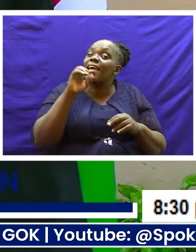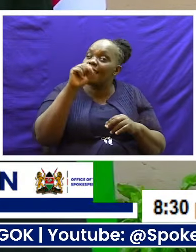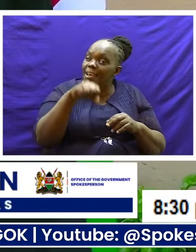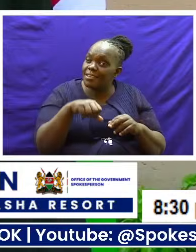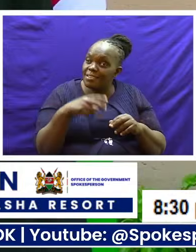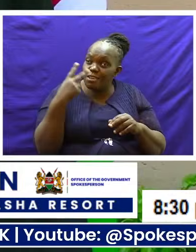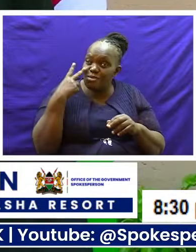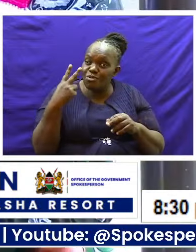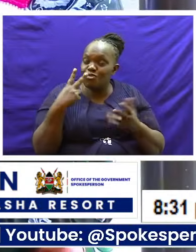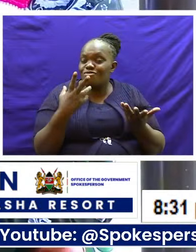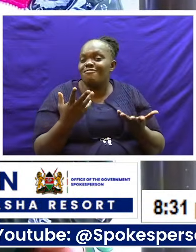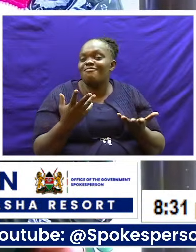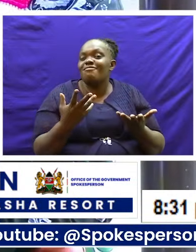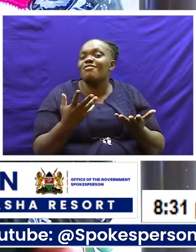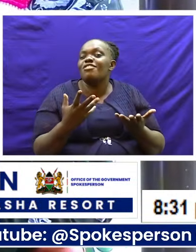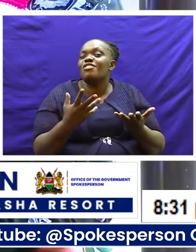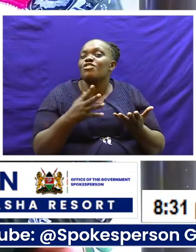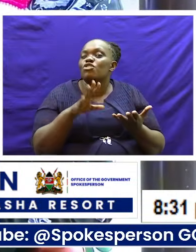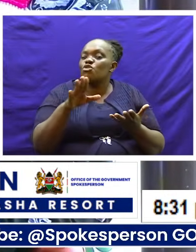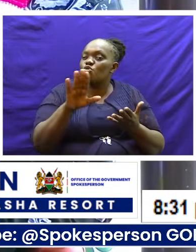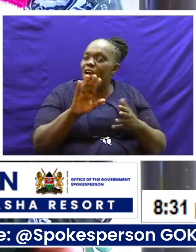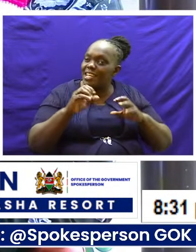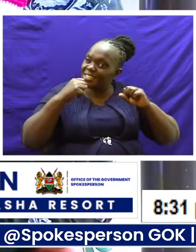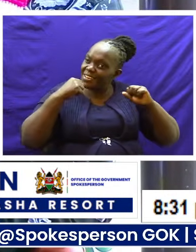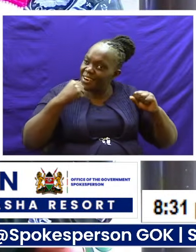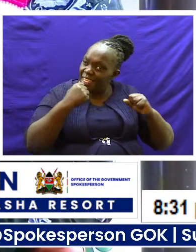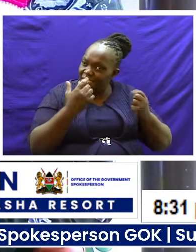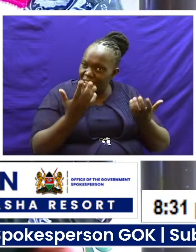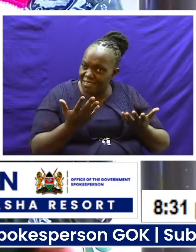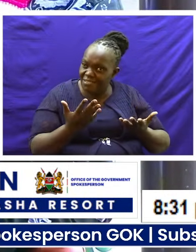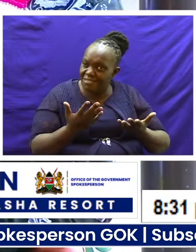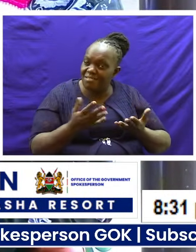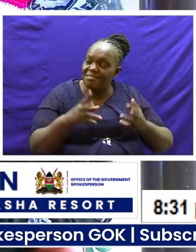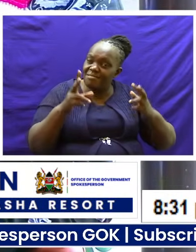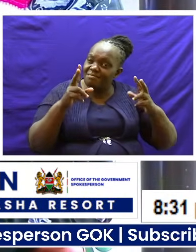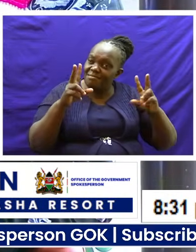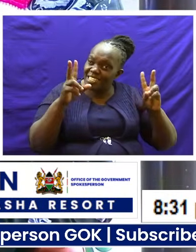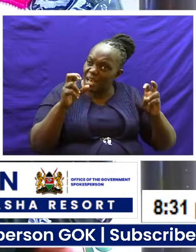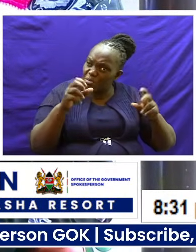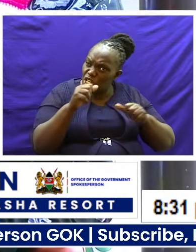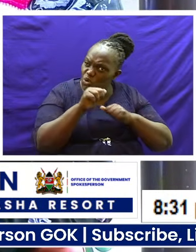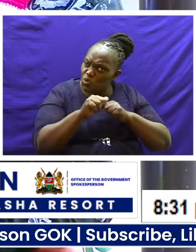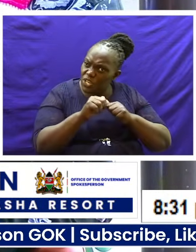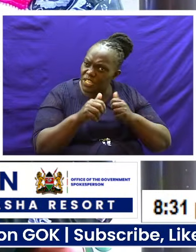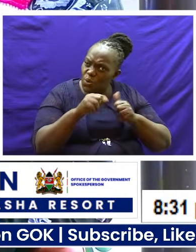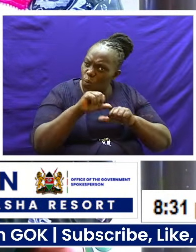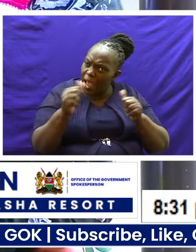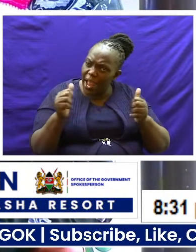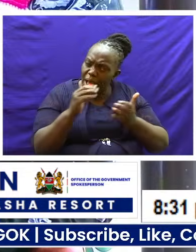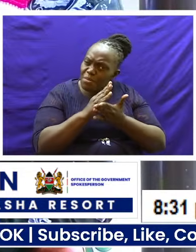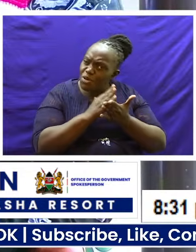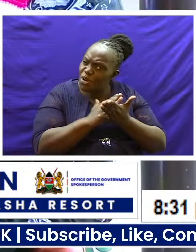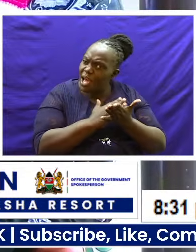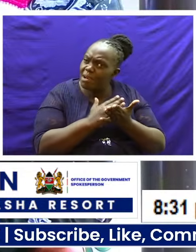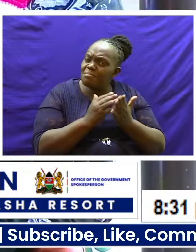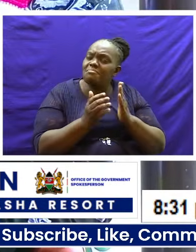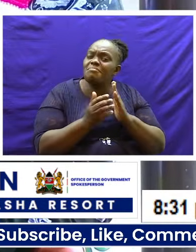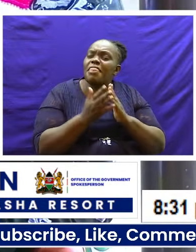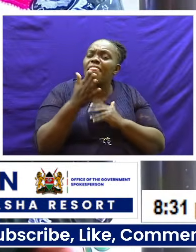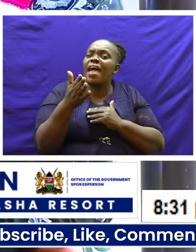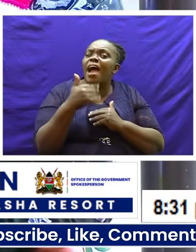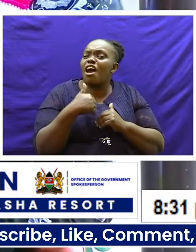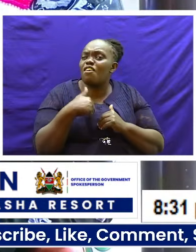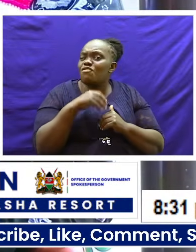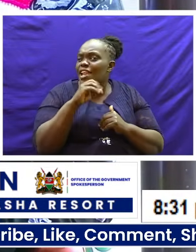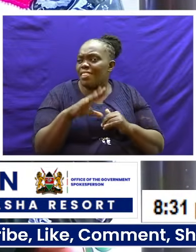we look at what are your strengths in terms of what subjects have you done well, what are the programs that are still available, and